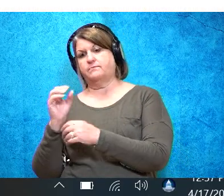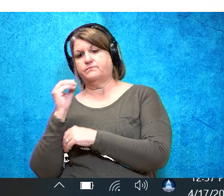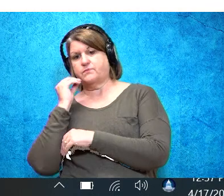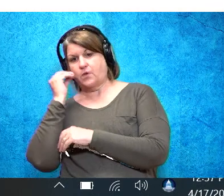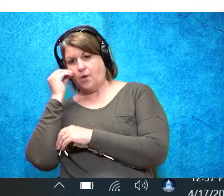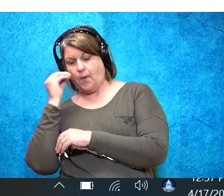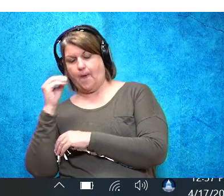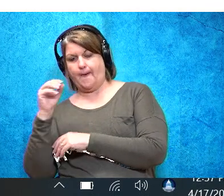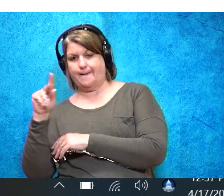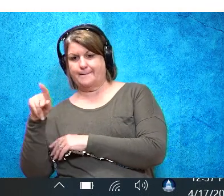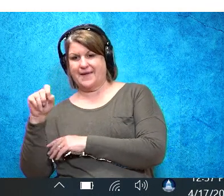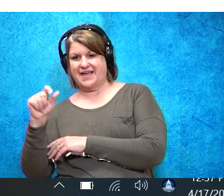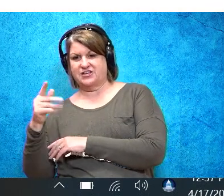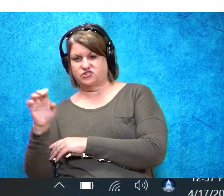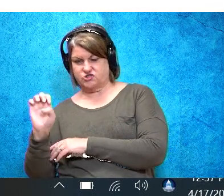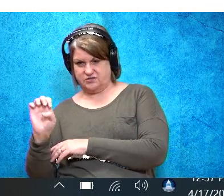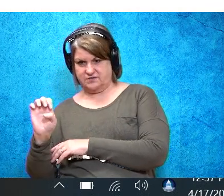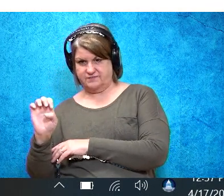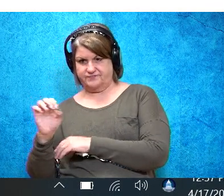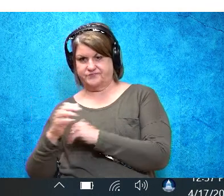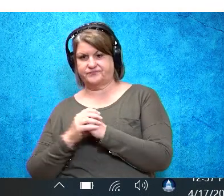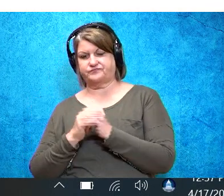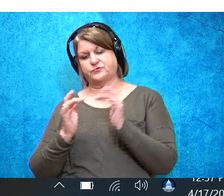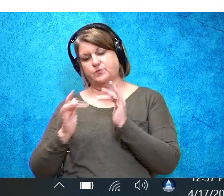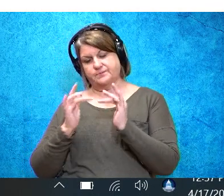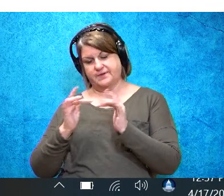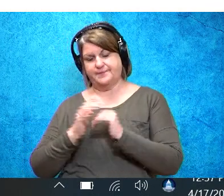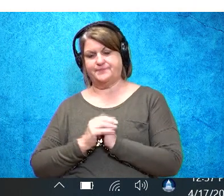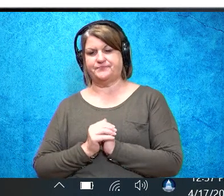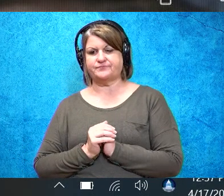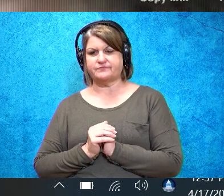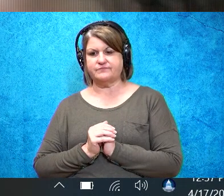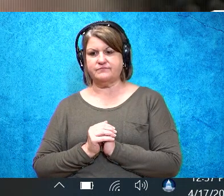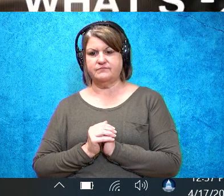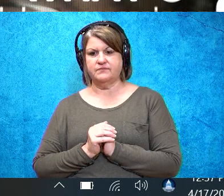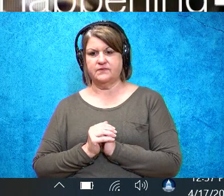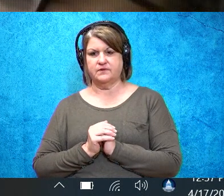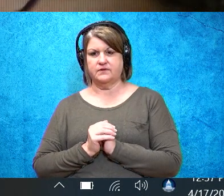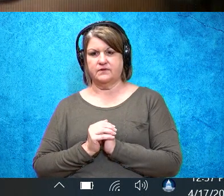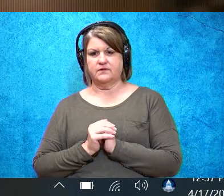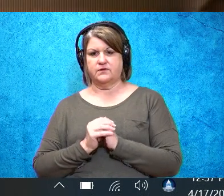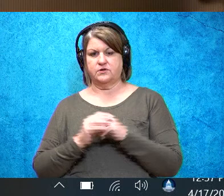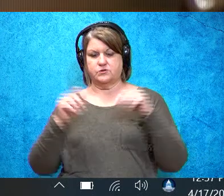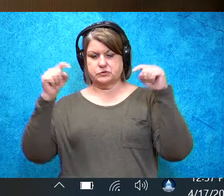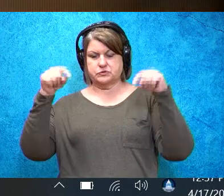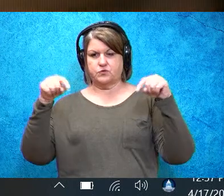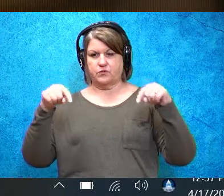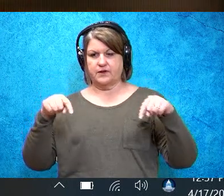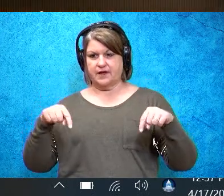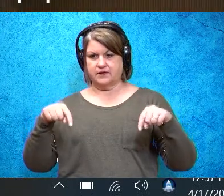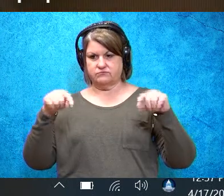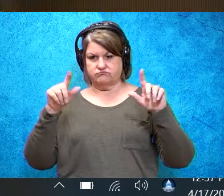Once you get to the homepage, you'll scroll down